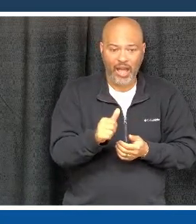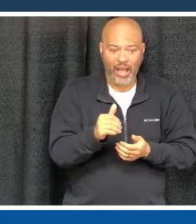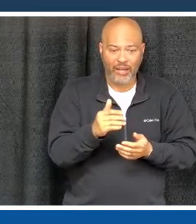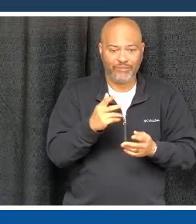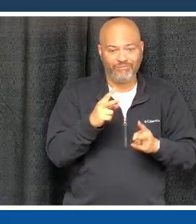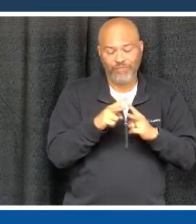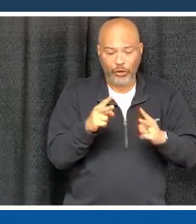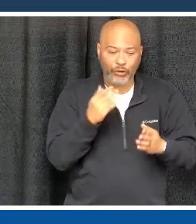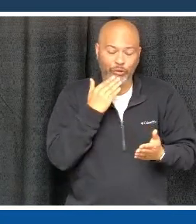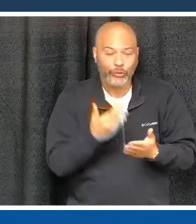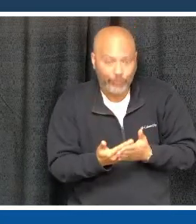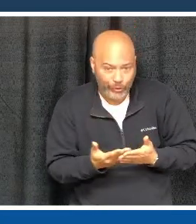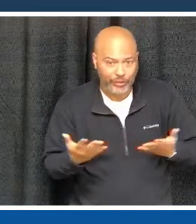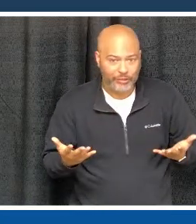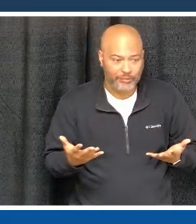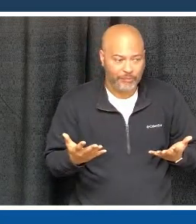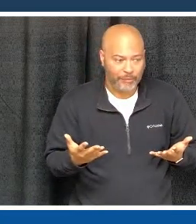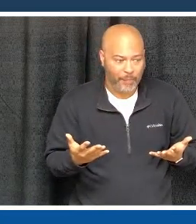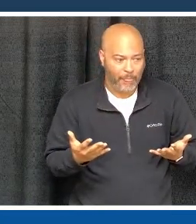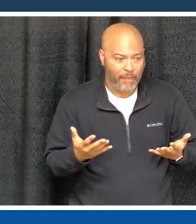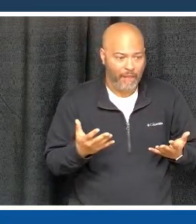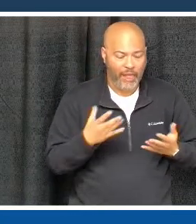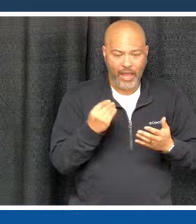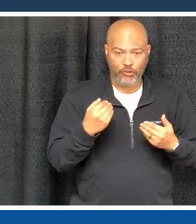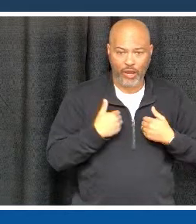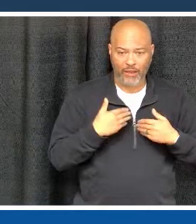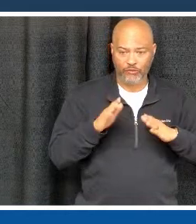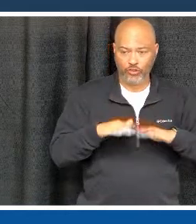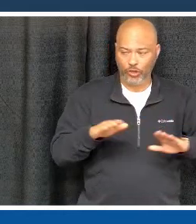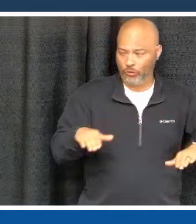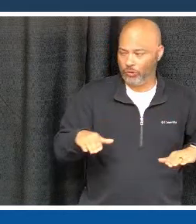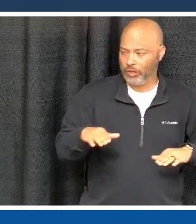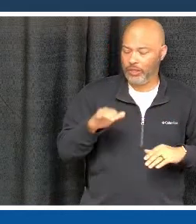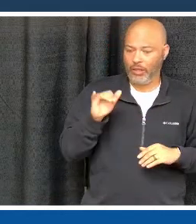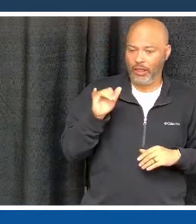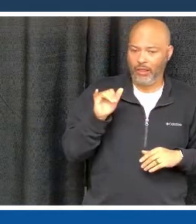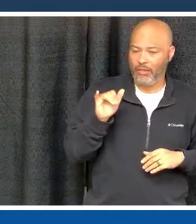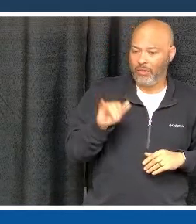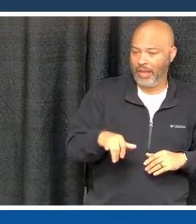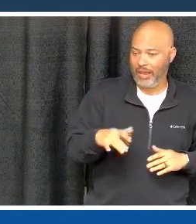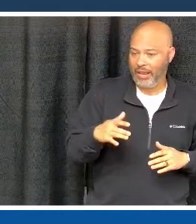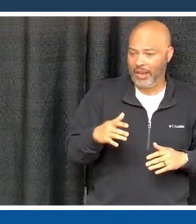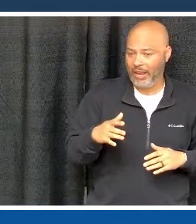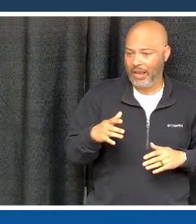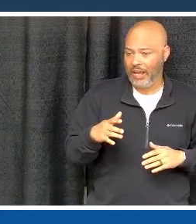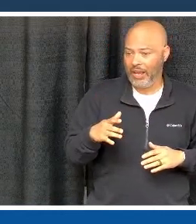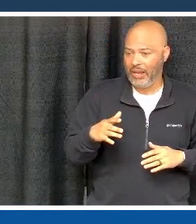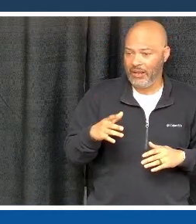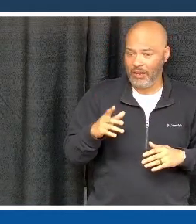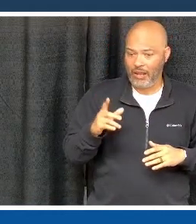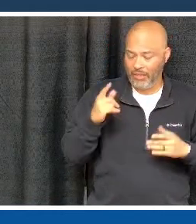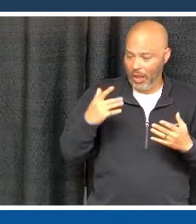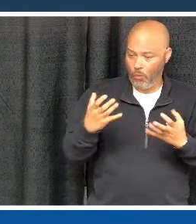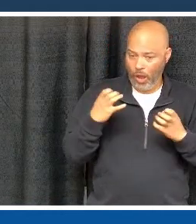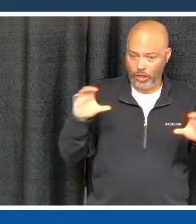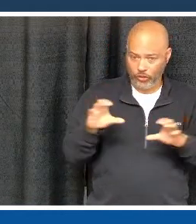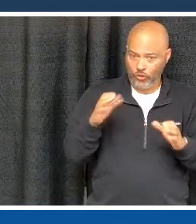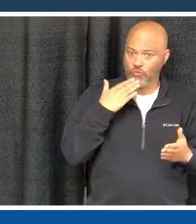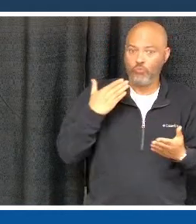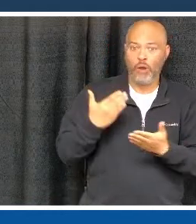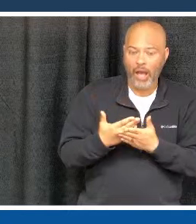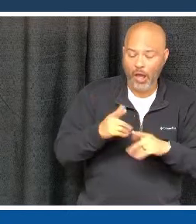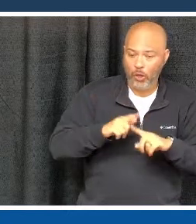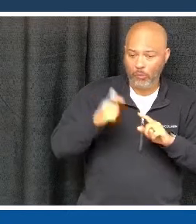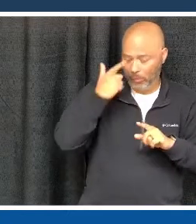good. And you have children that are high achievers, but because